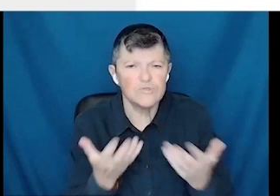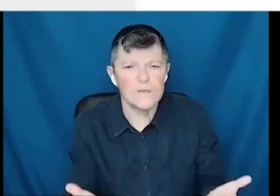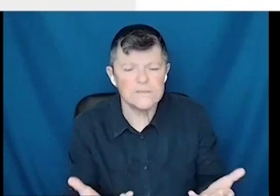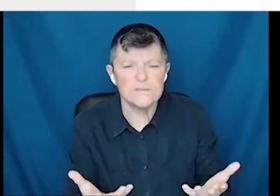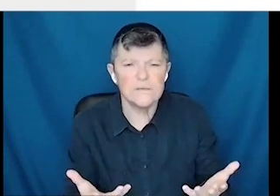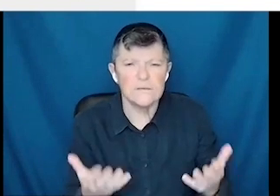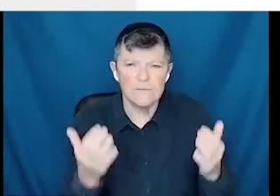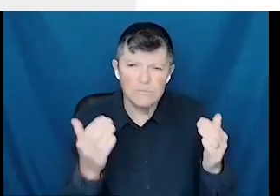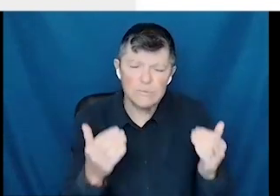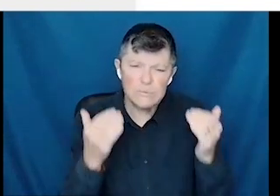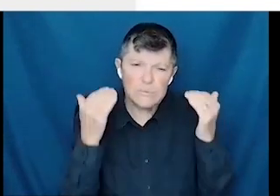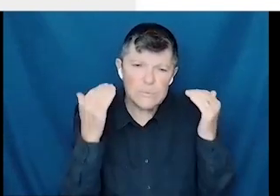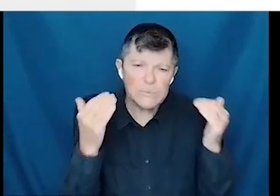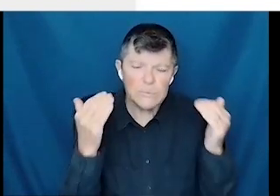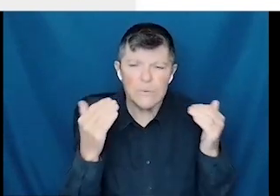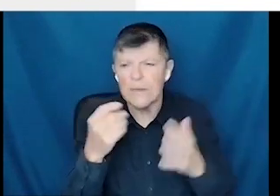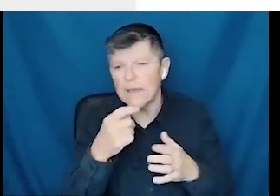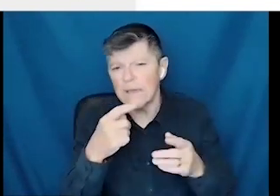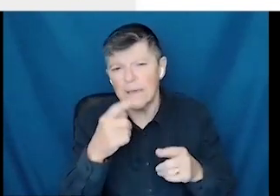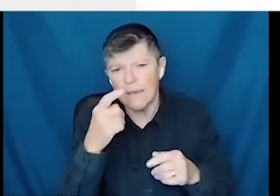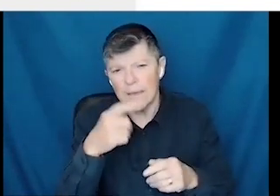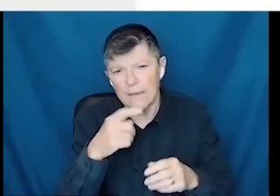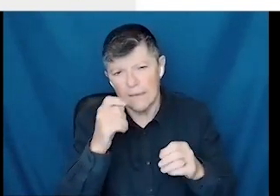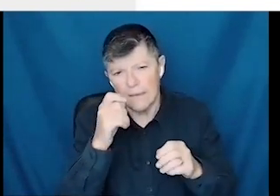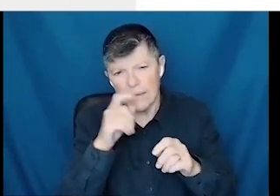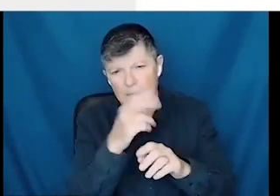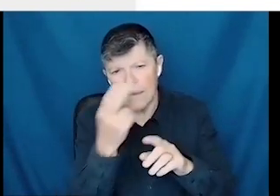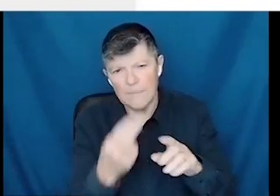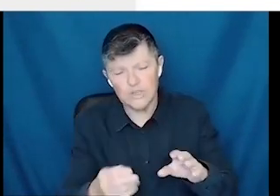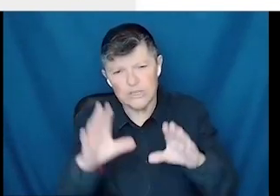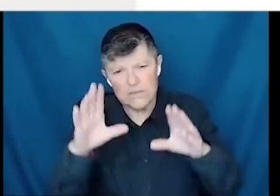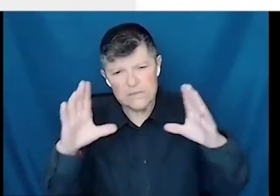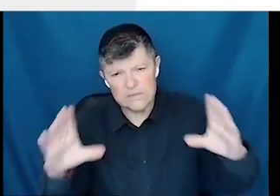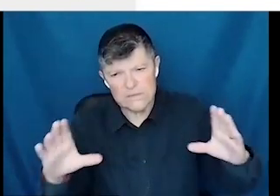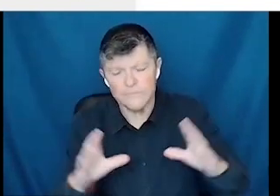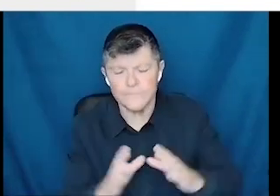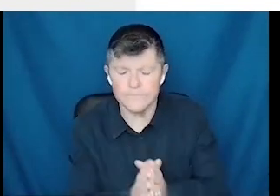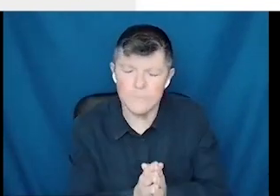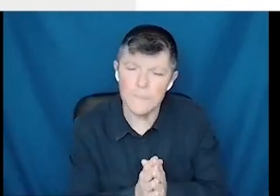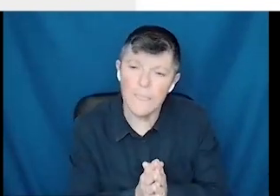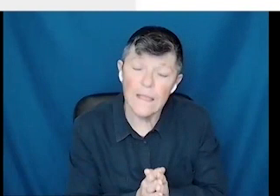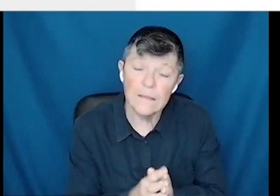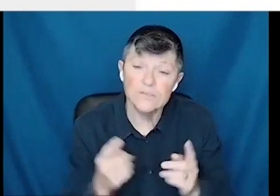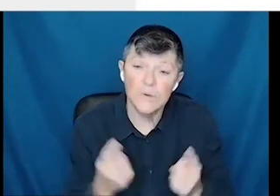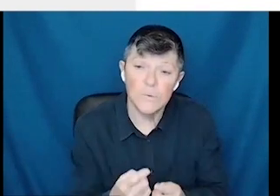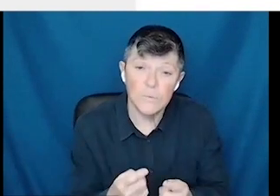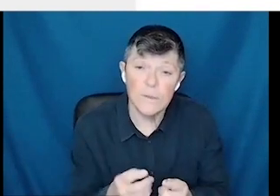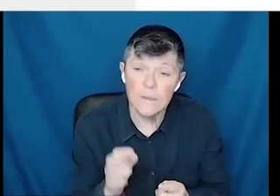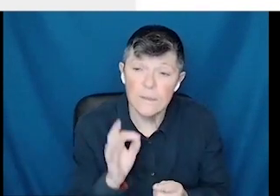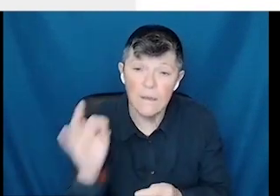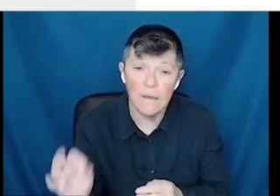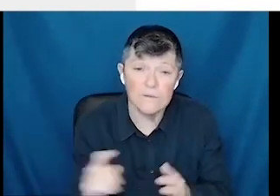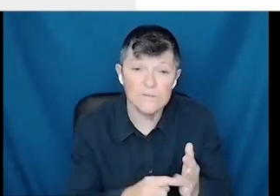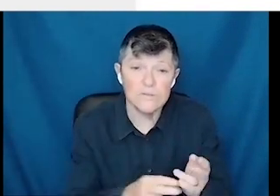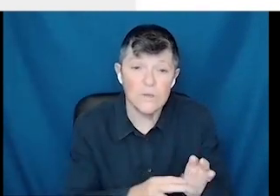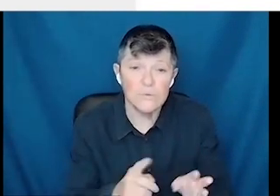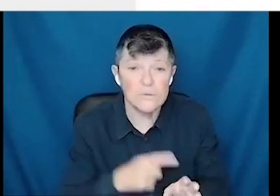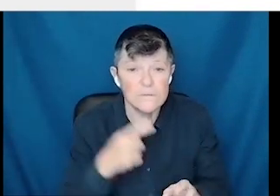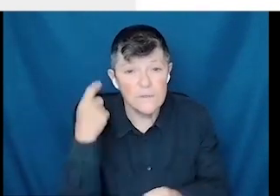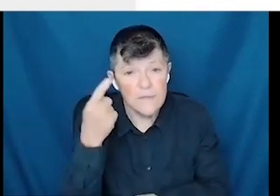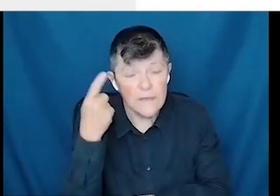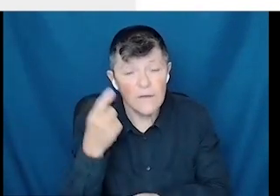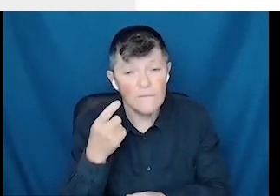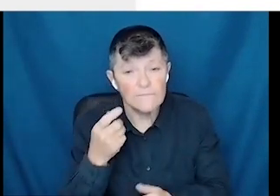sophisticated images, and we invited Tony to think of a commission for this